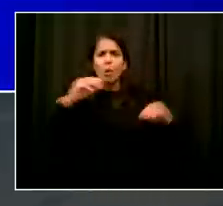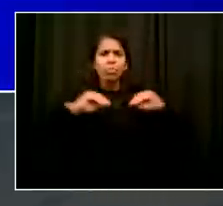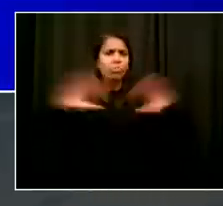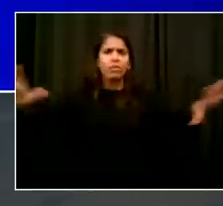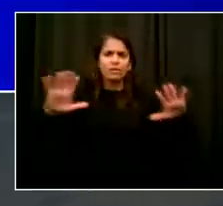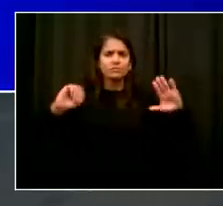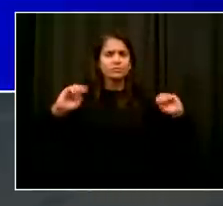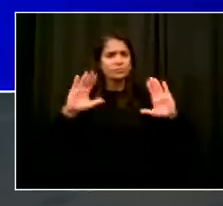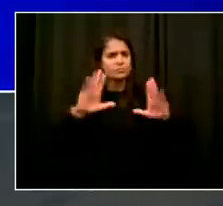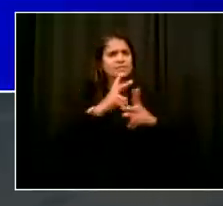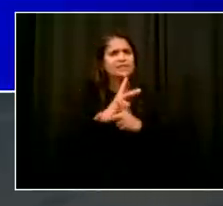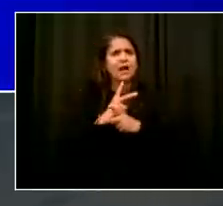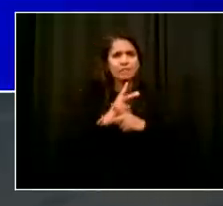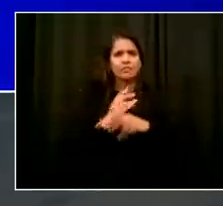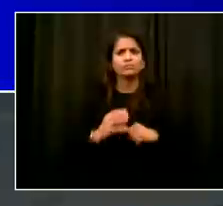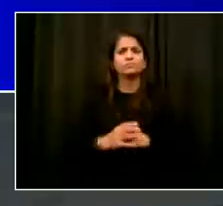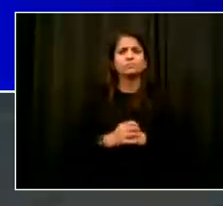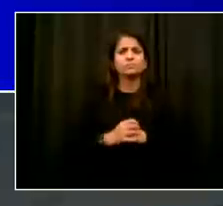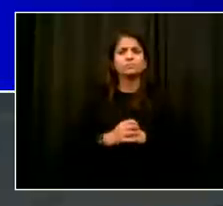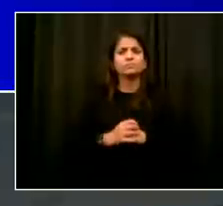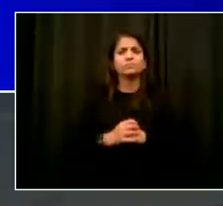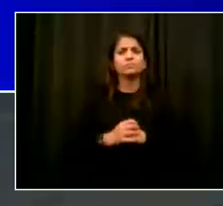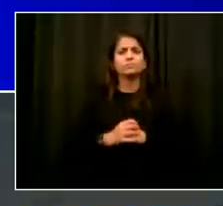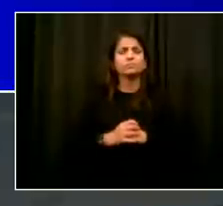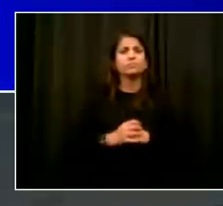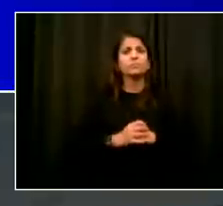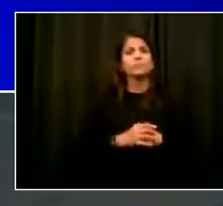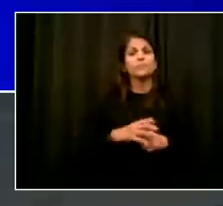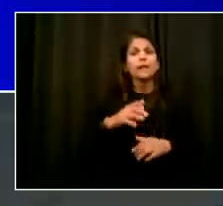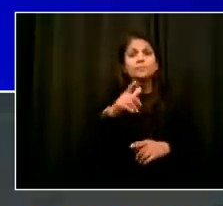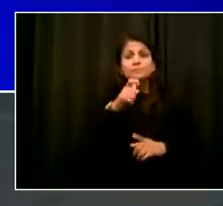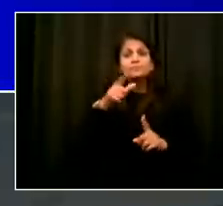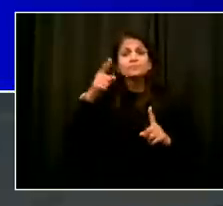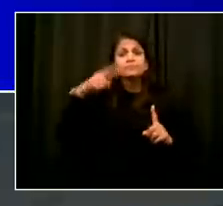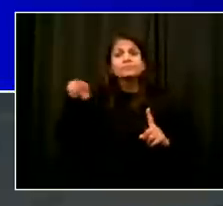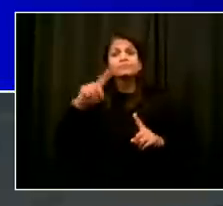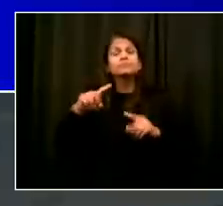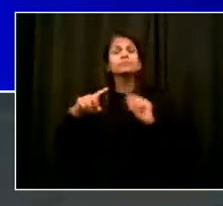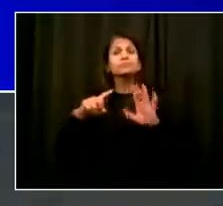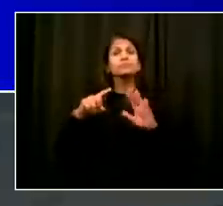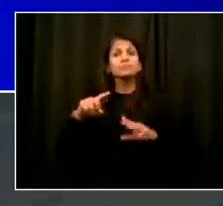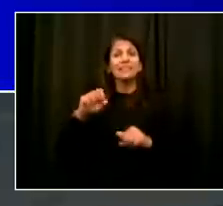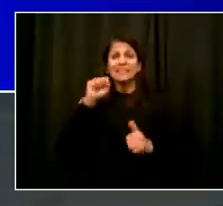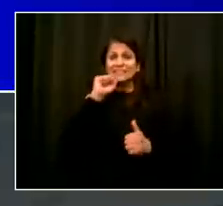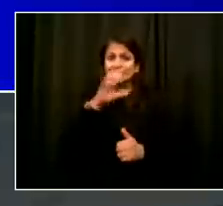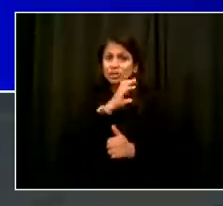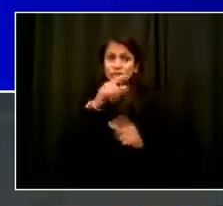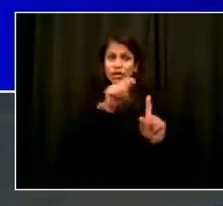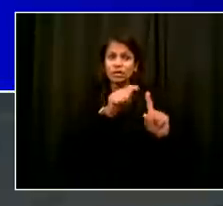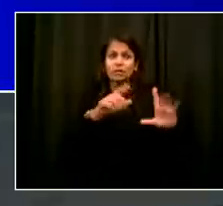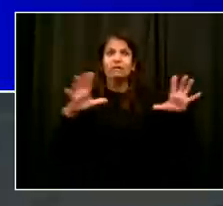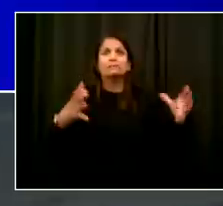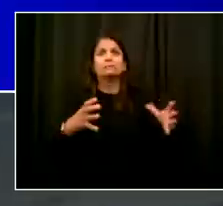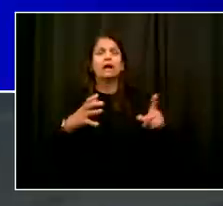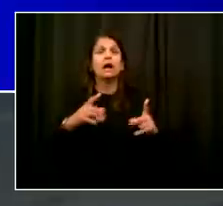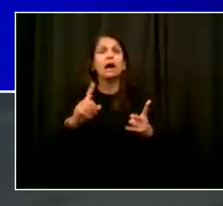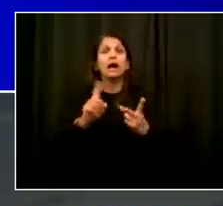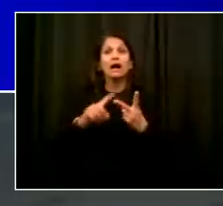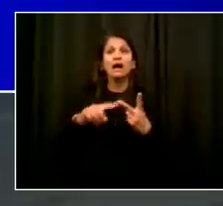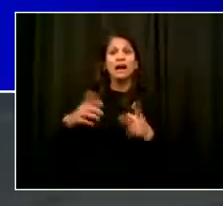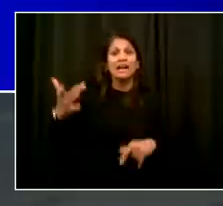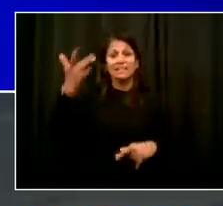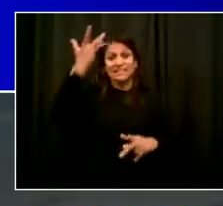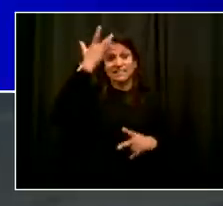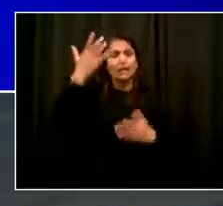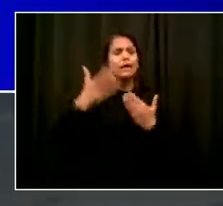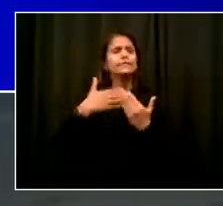determine risk. Whether or not you are a senior or have one of these conditions, COVID-19 can infect you. It can cause serious